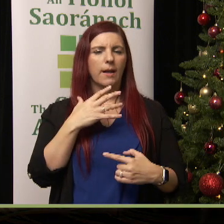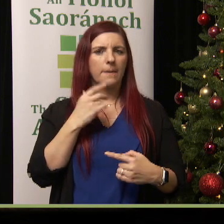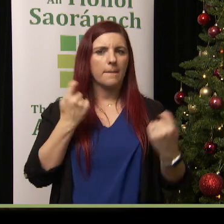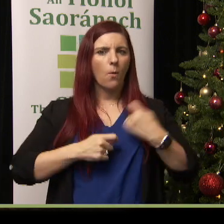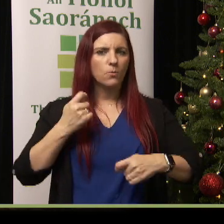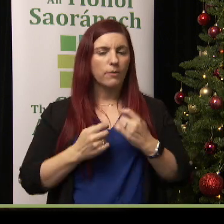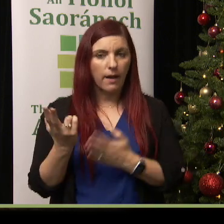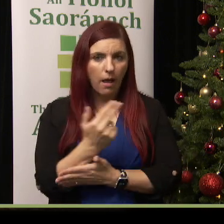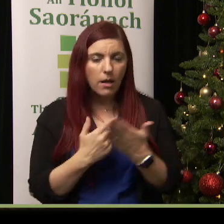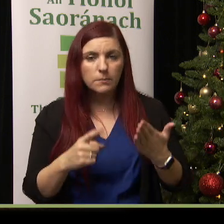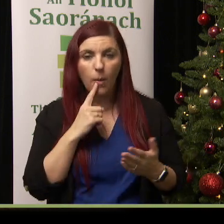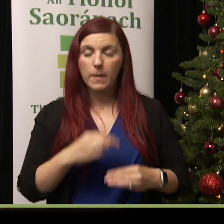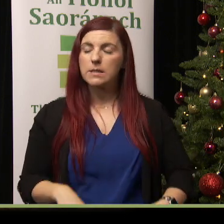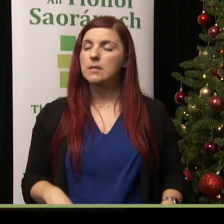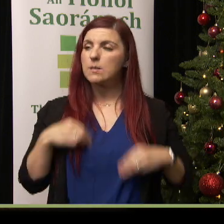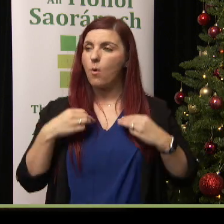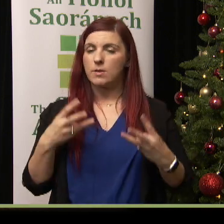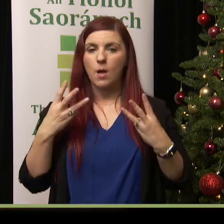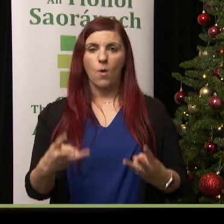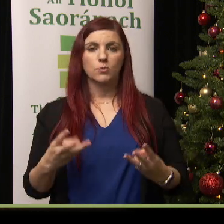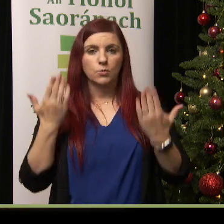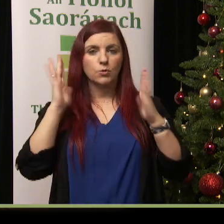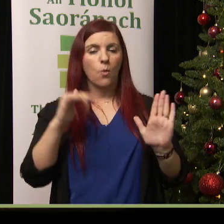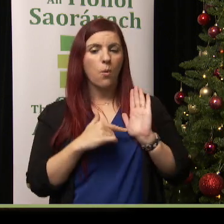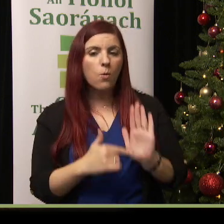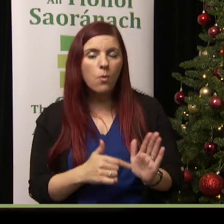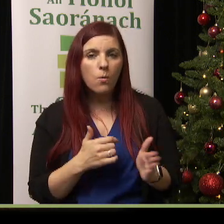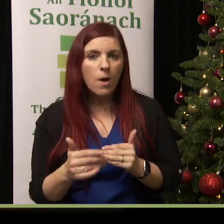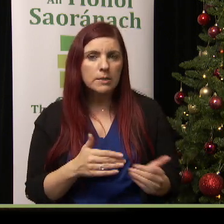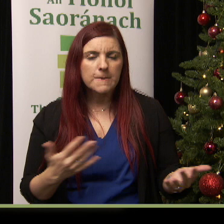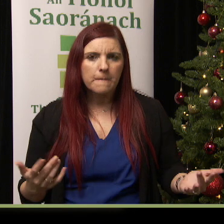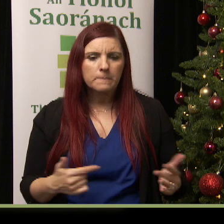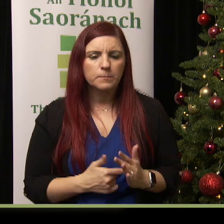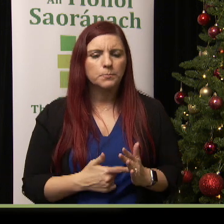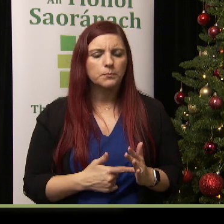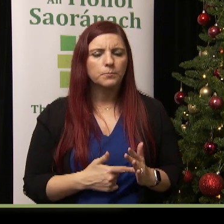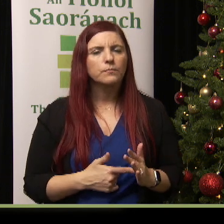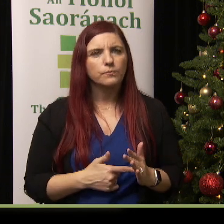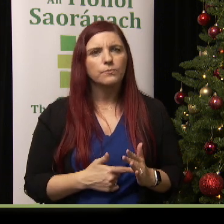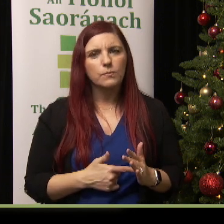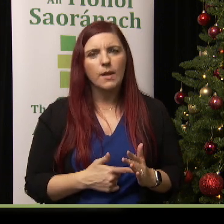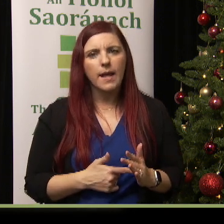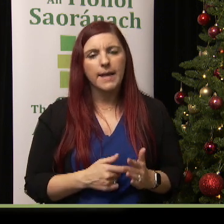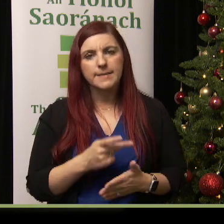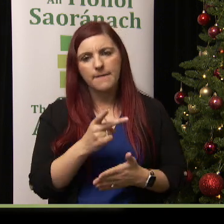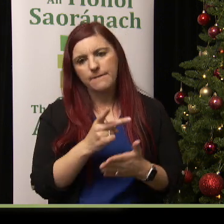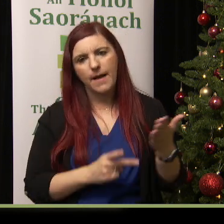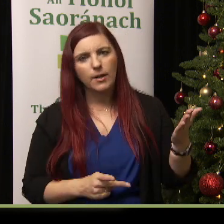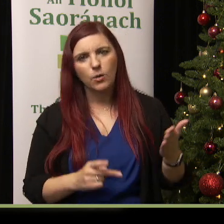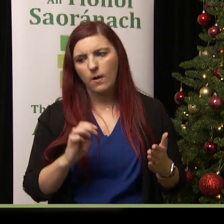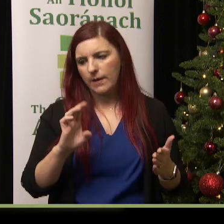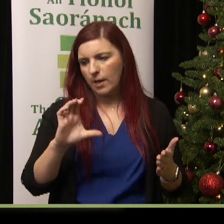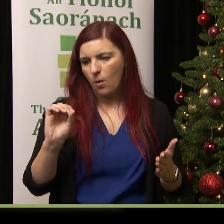get across this morning before we go on through the day in your deliberations is really those values, they're called